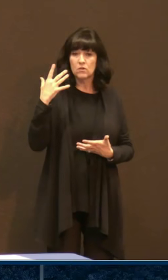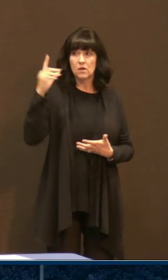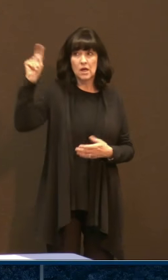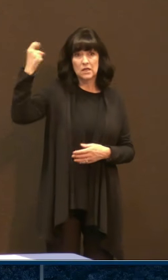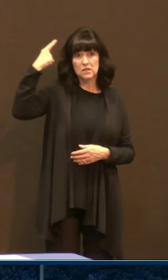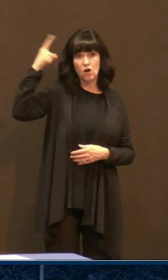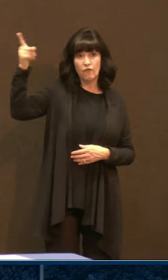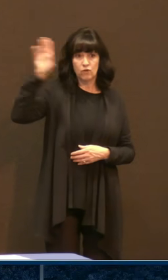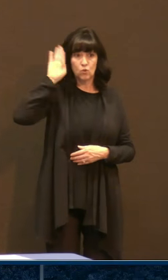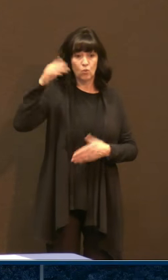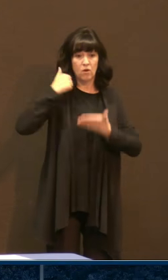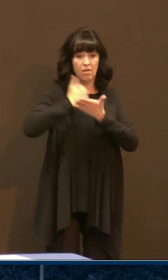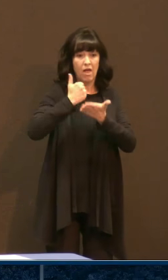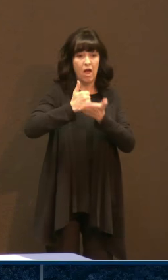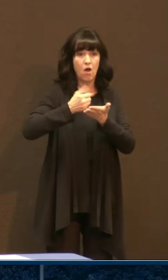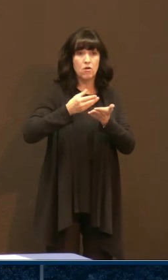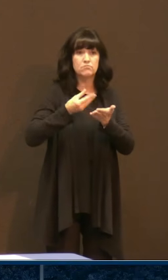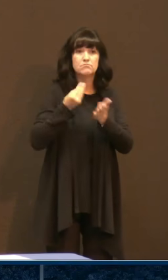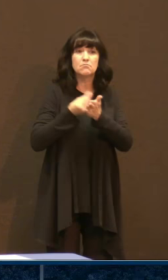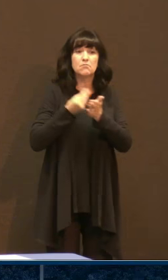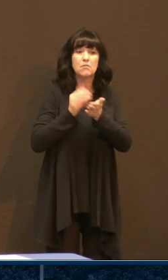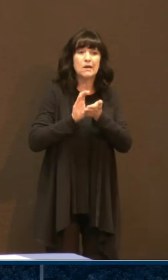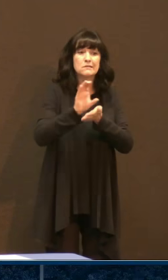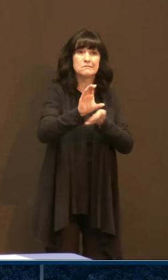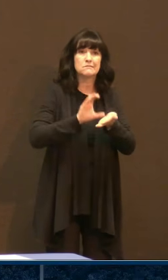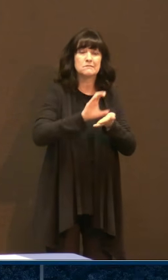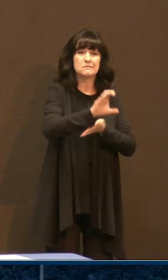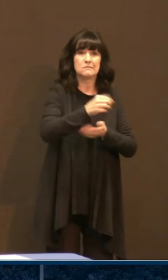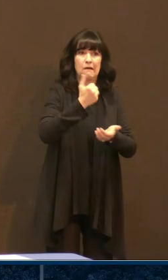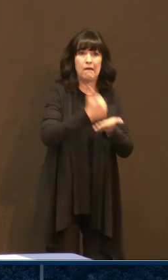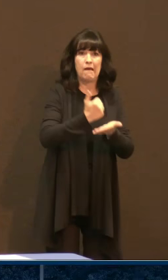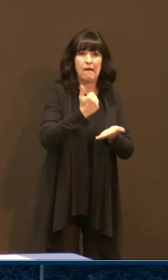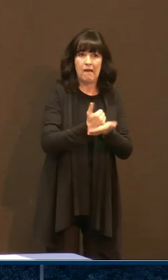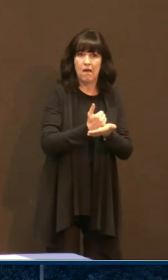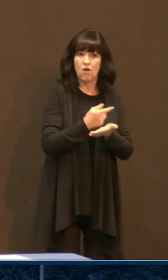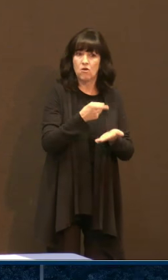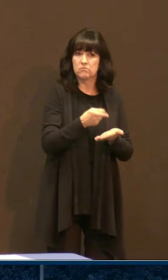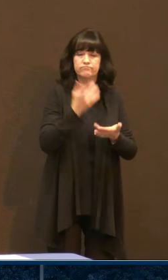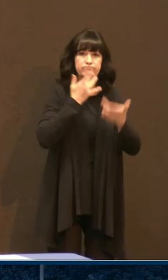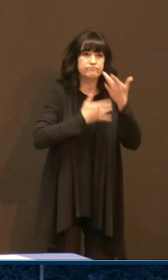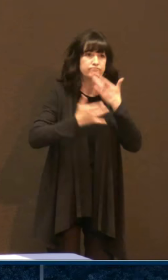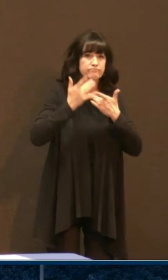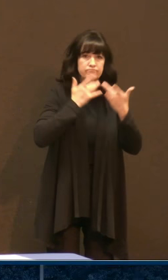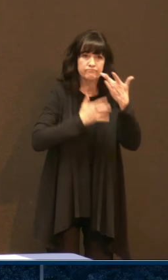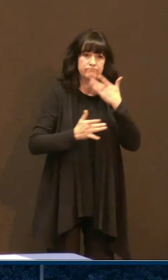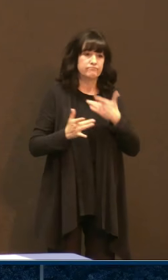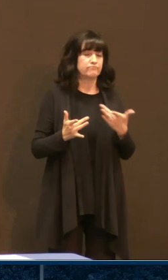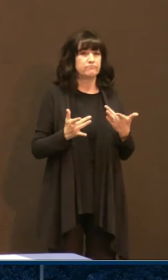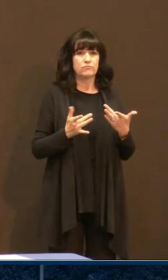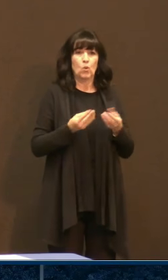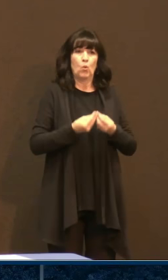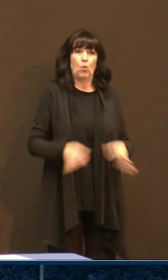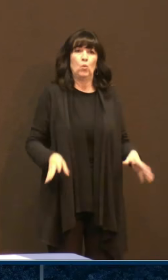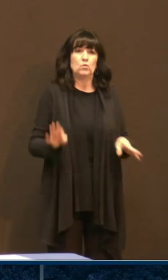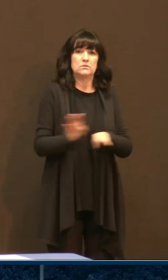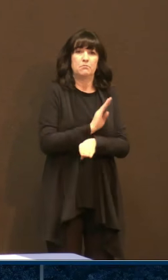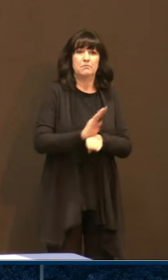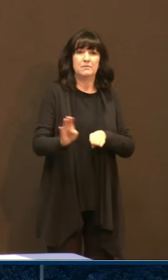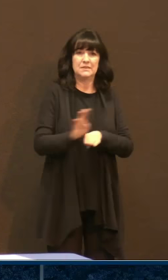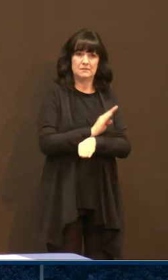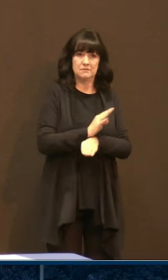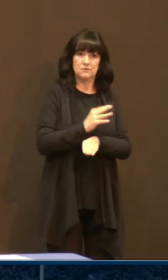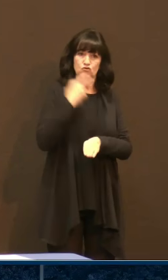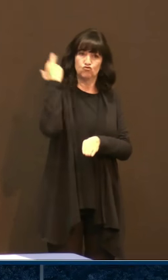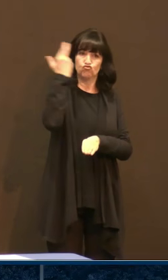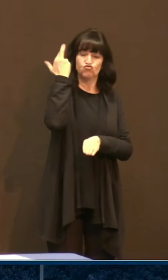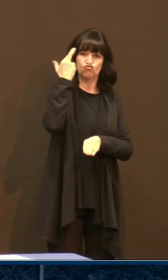farmers and growers because they were not able to get flocks from the integrators because they've slowed down production,